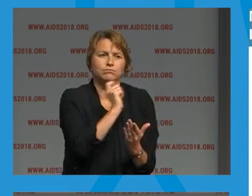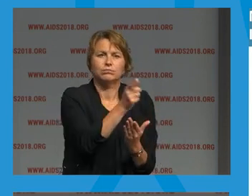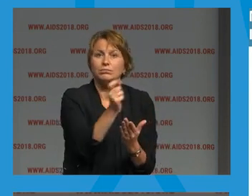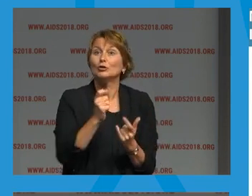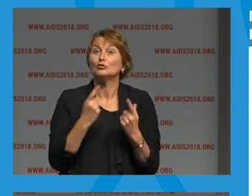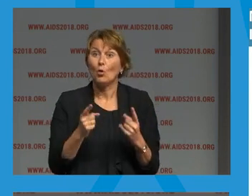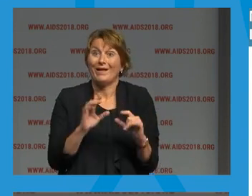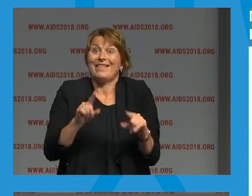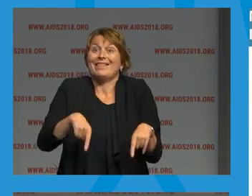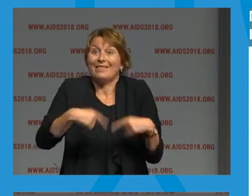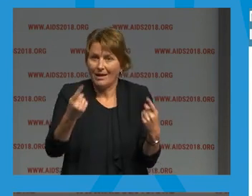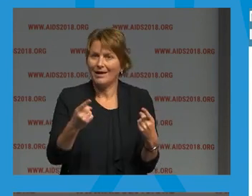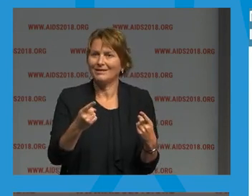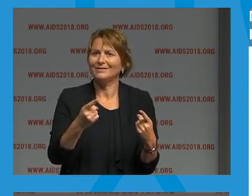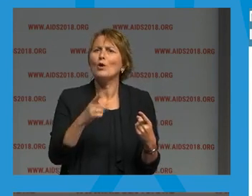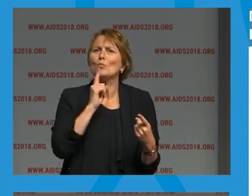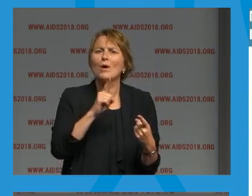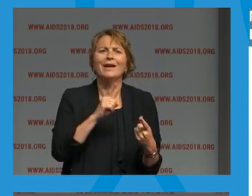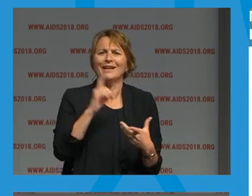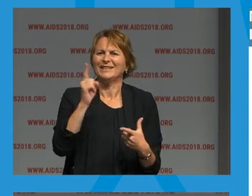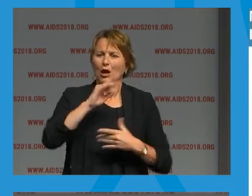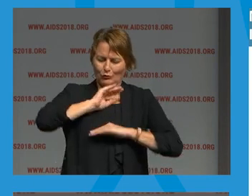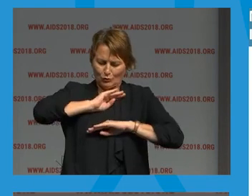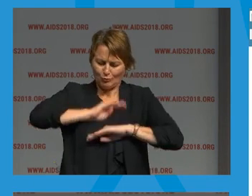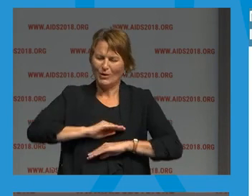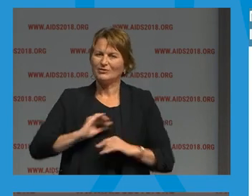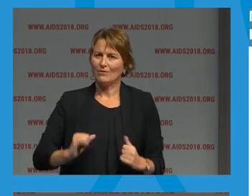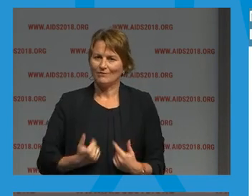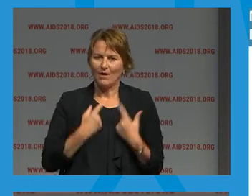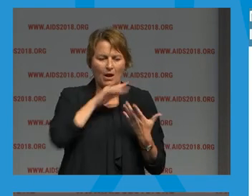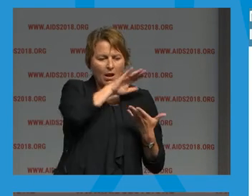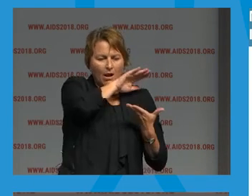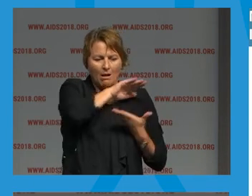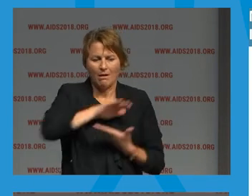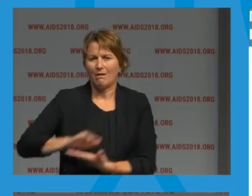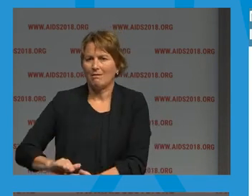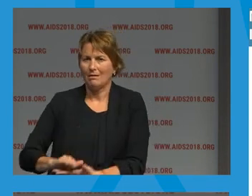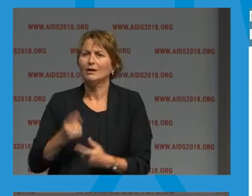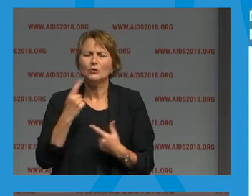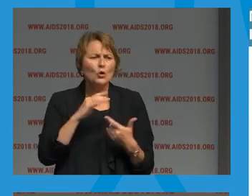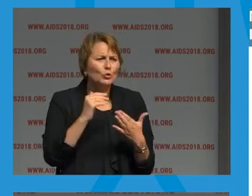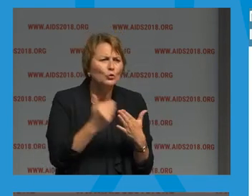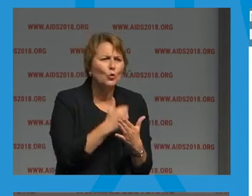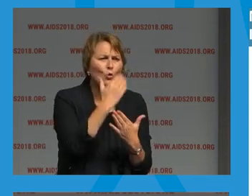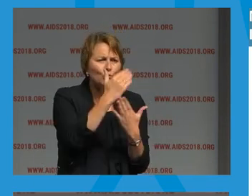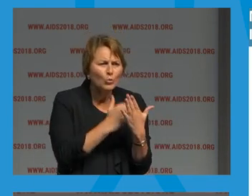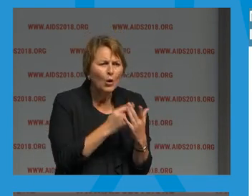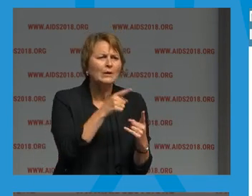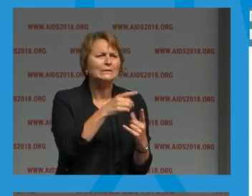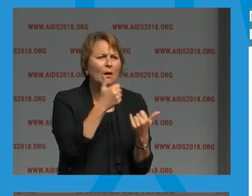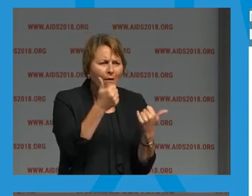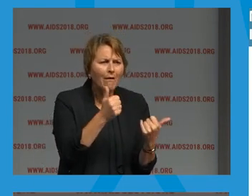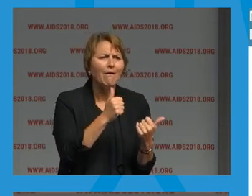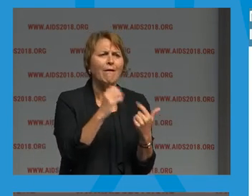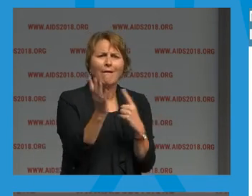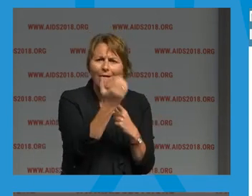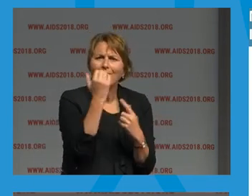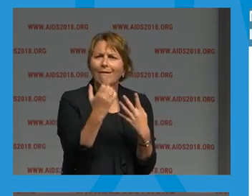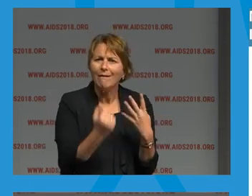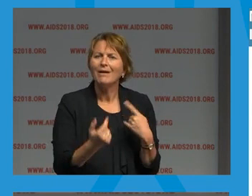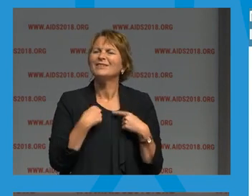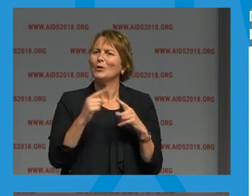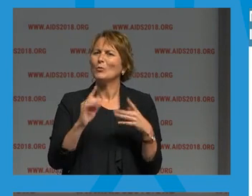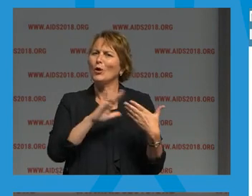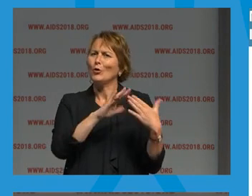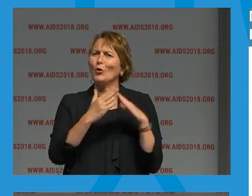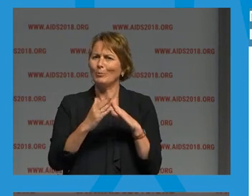years. They were able to adapt their program, try new things, see if it worked in the community, and they created community peer